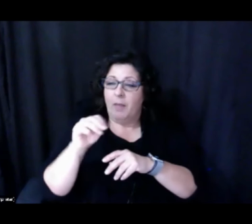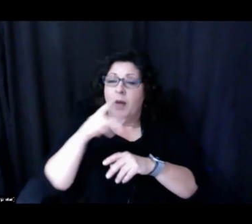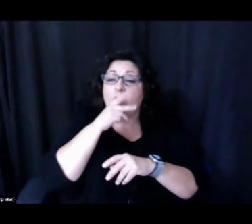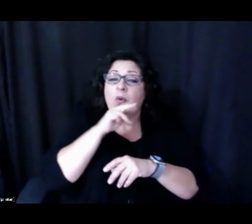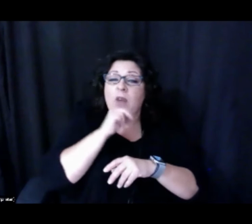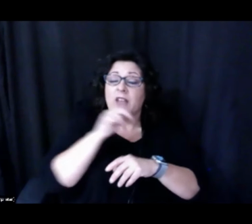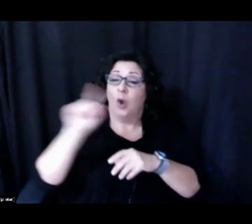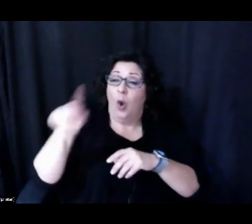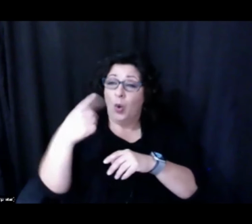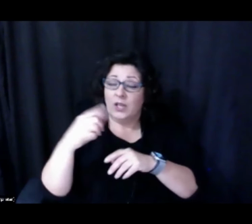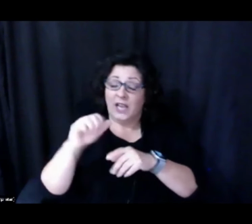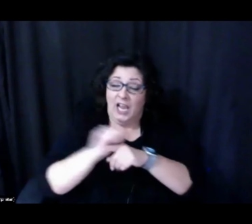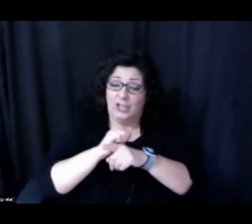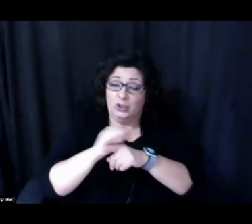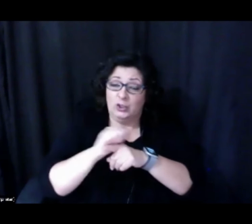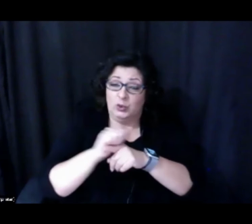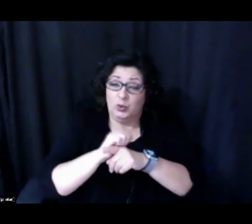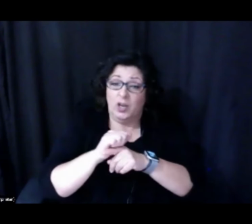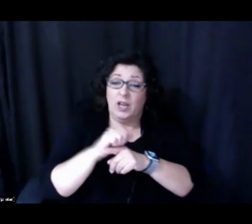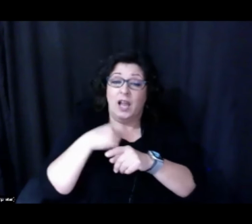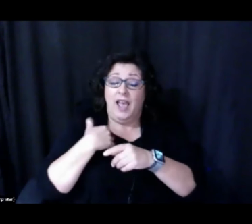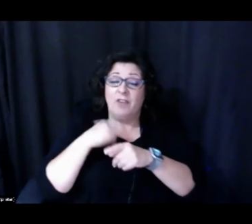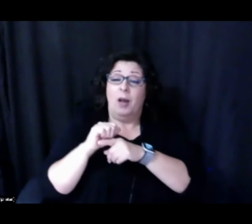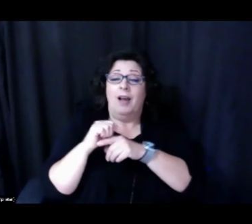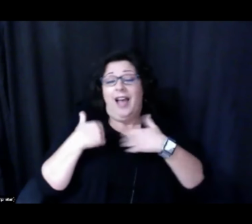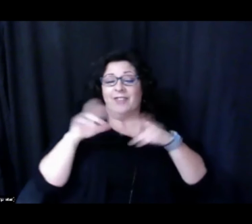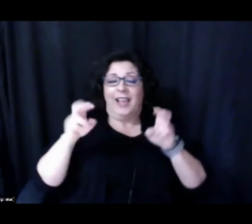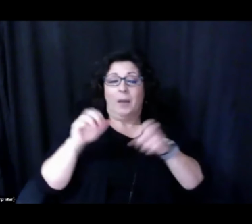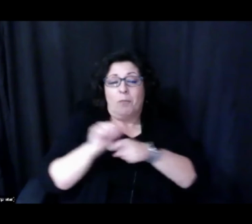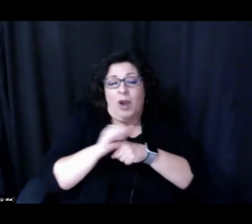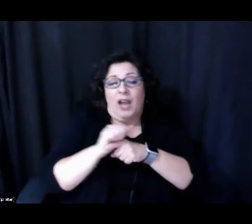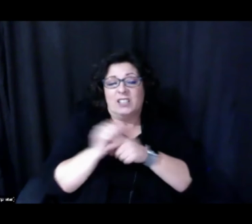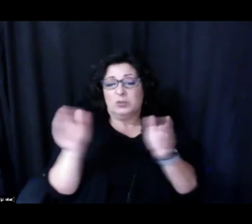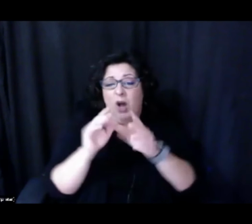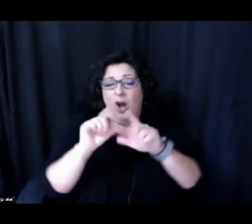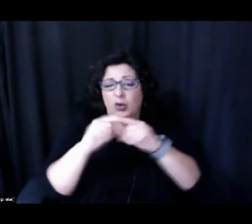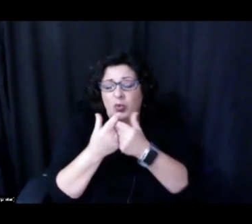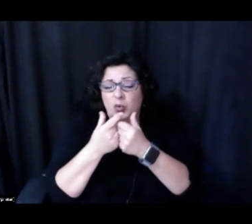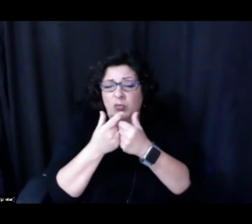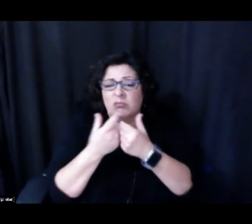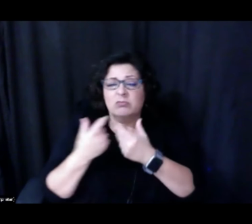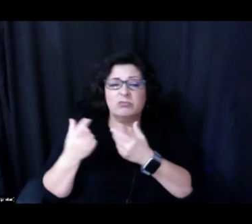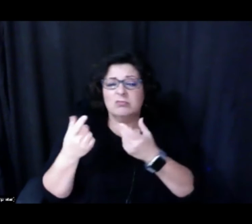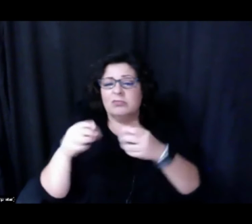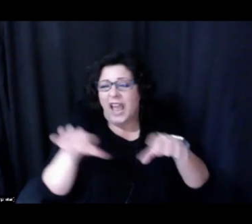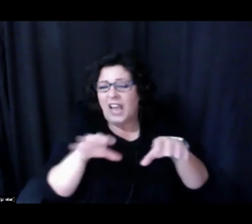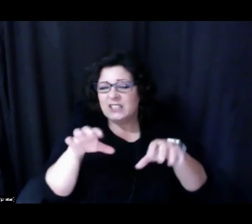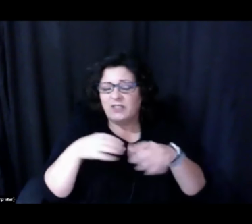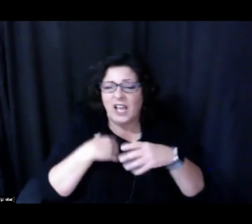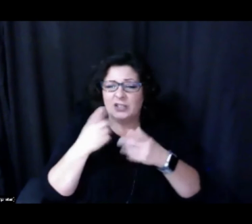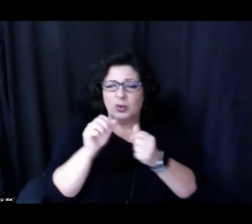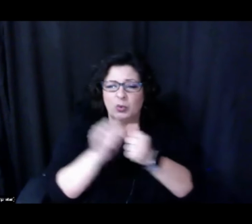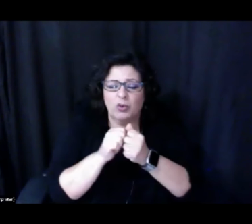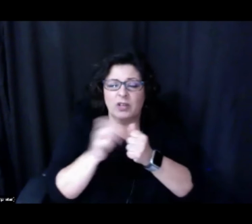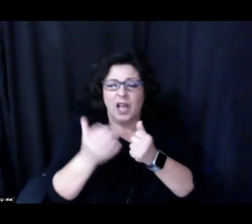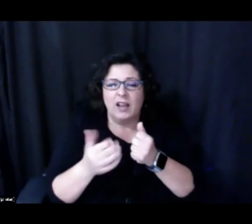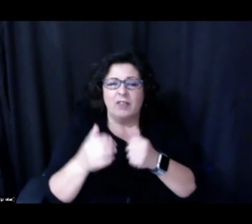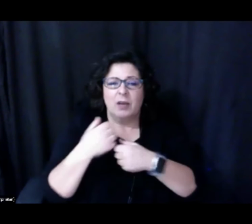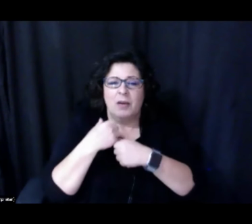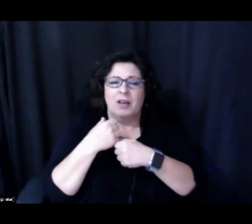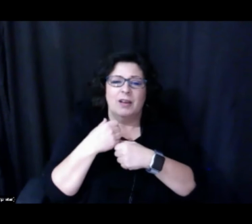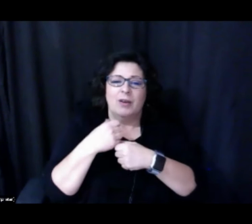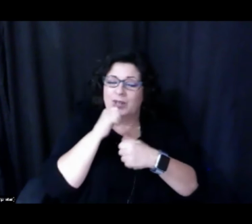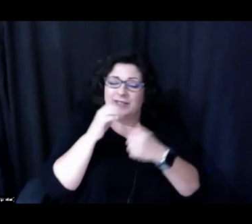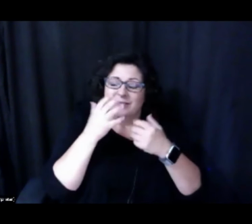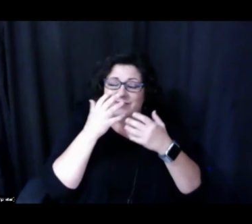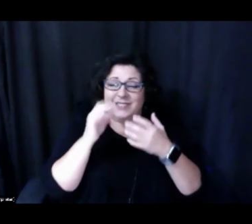do this training in person, I do have a practice, like a small group activity that I like to do where I kind of recreate that, but unfortunately